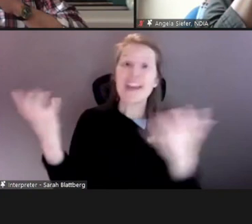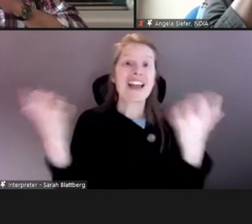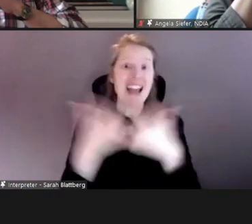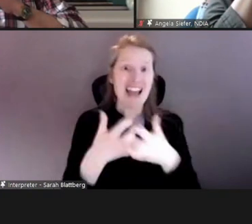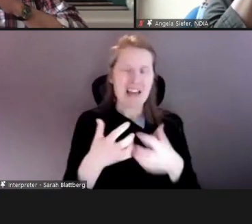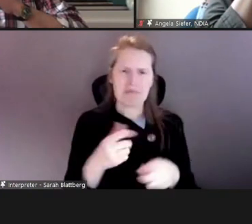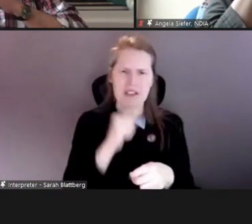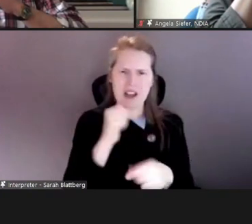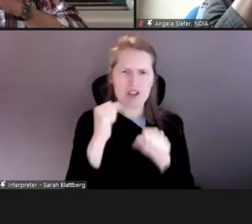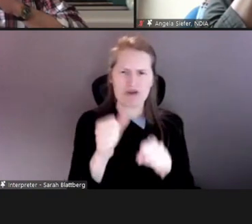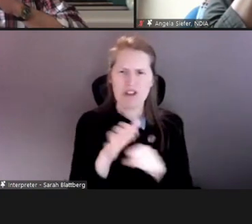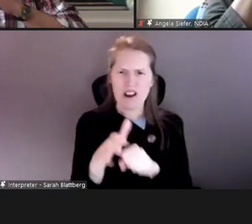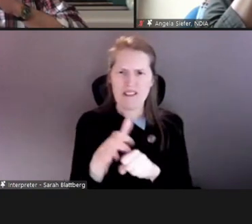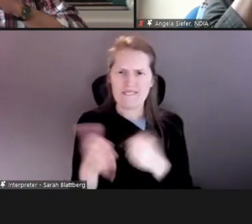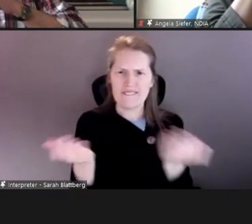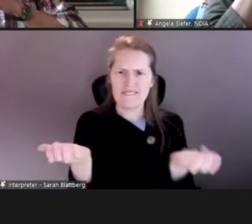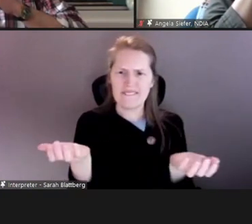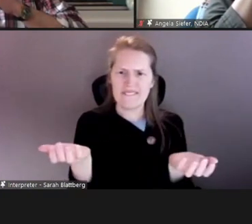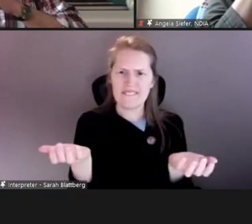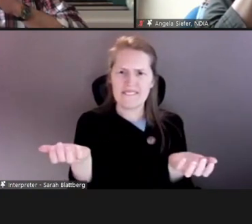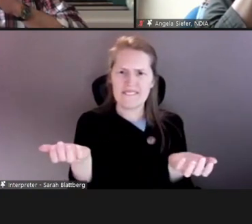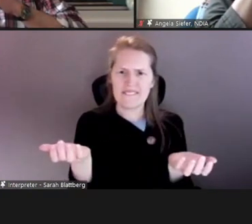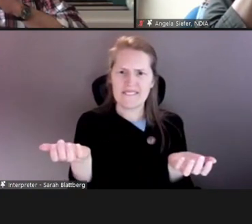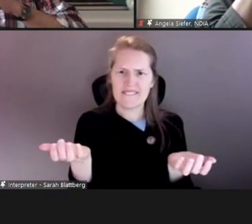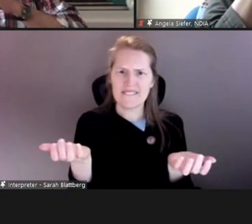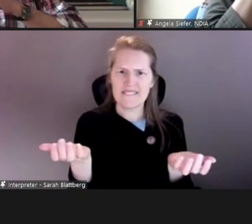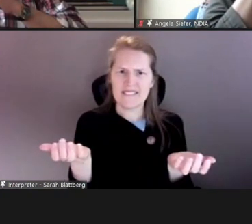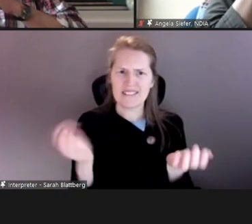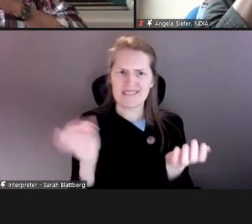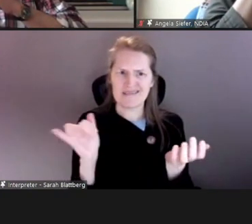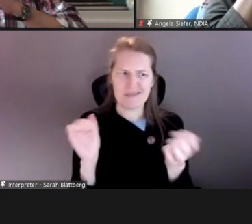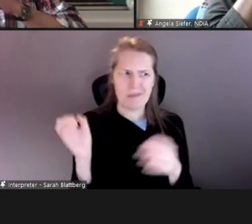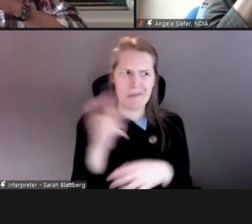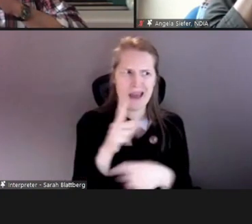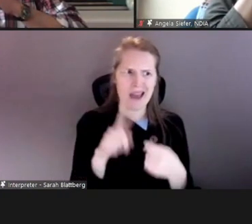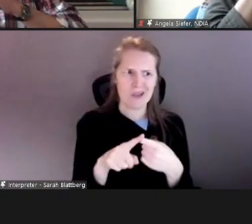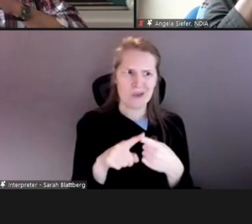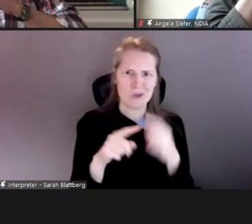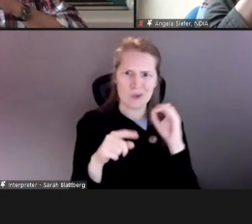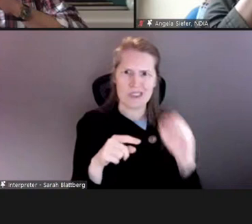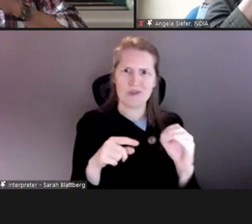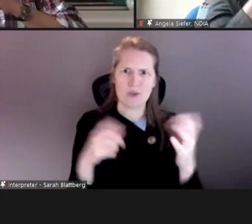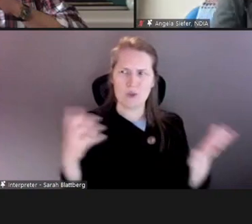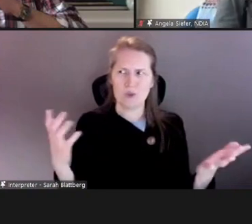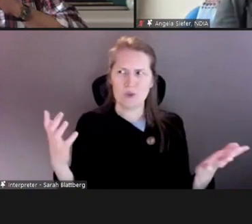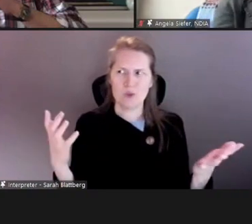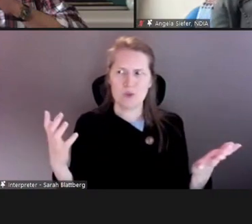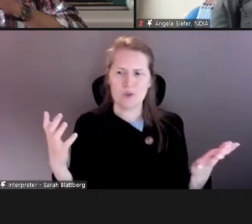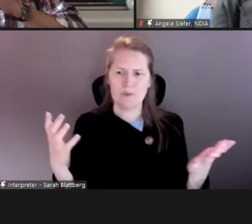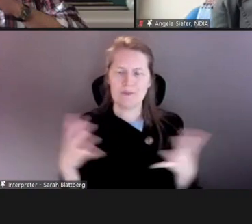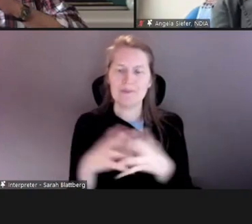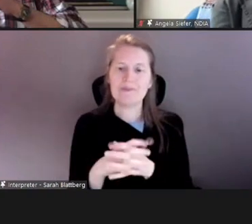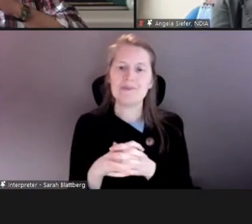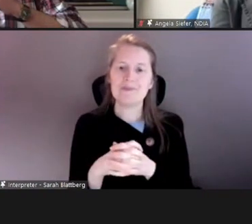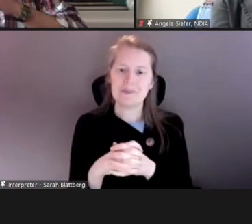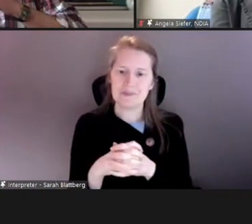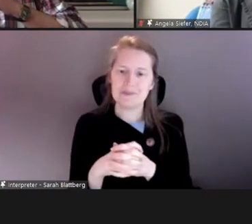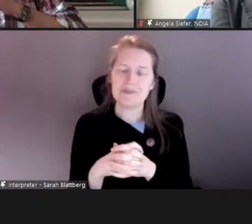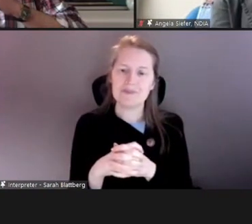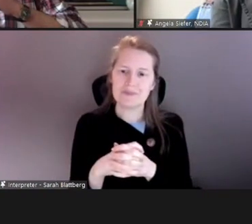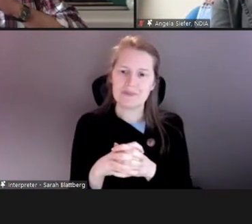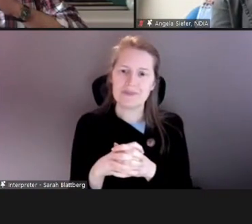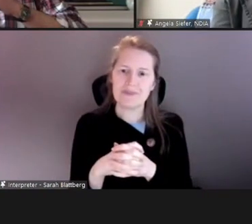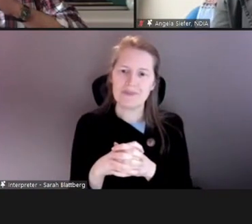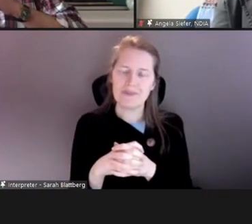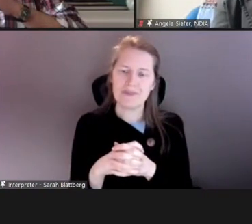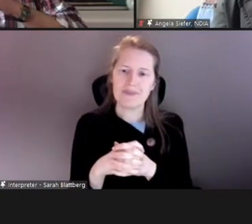enough. And so they're basically back where they started. So it is, you know, I think in